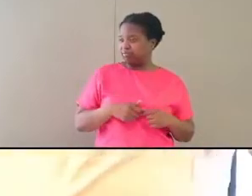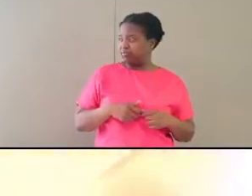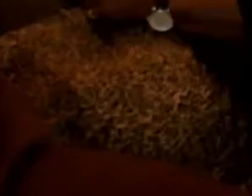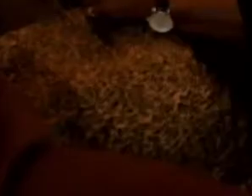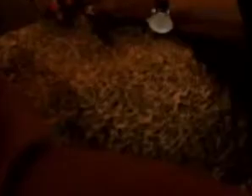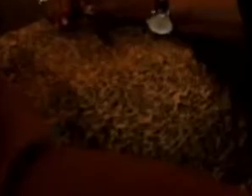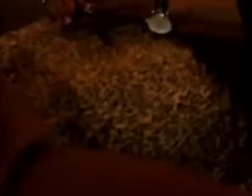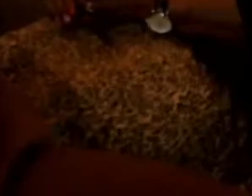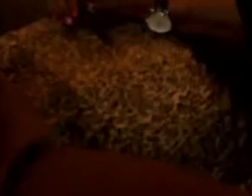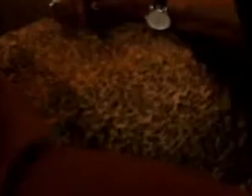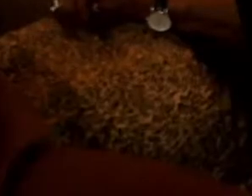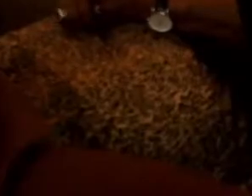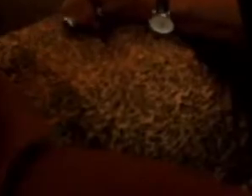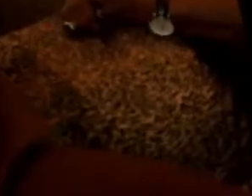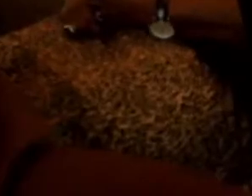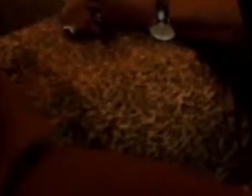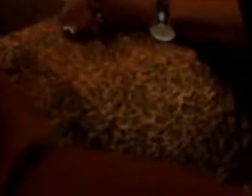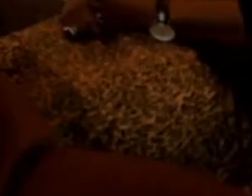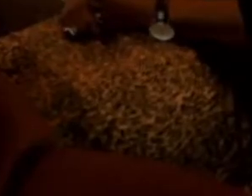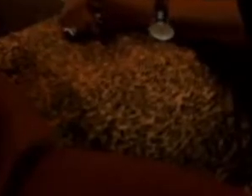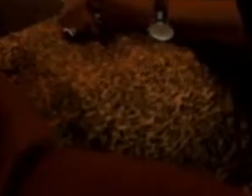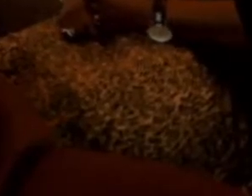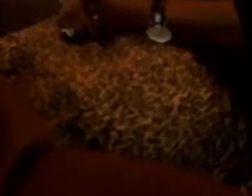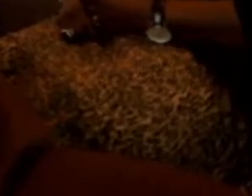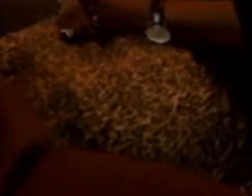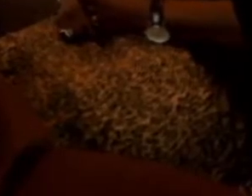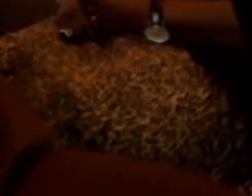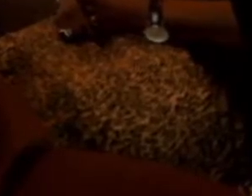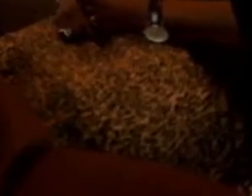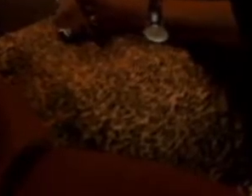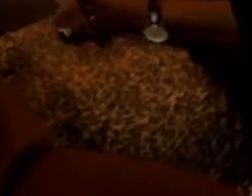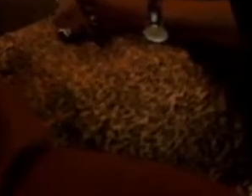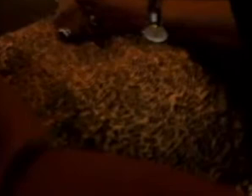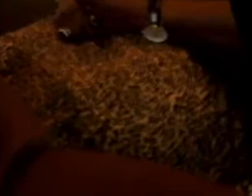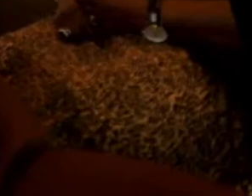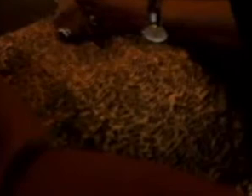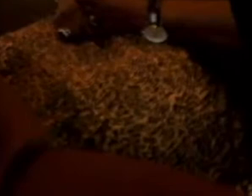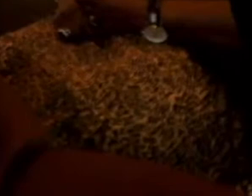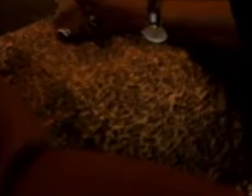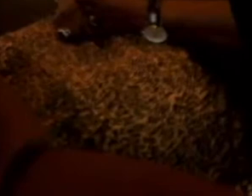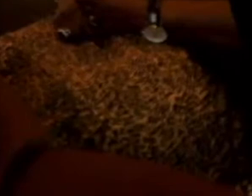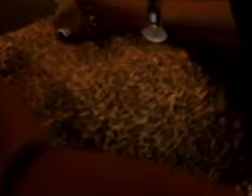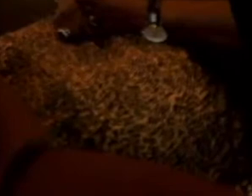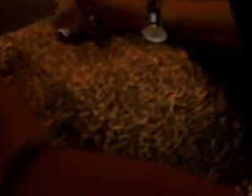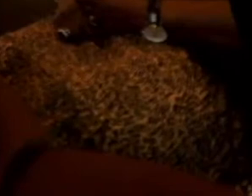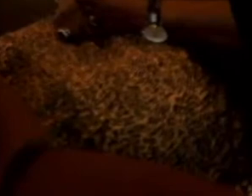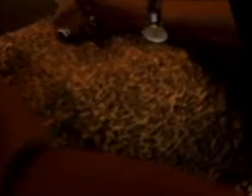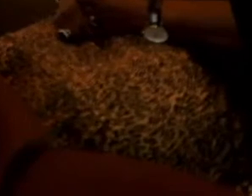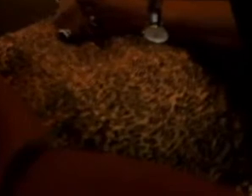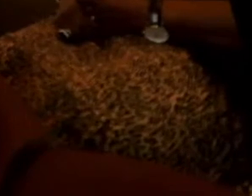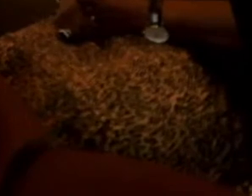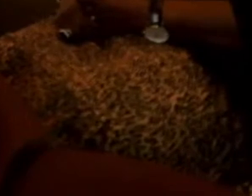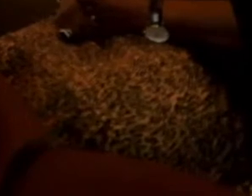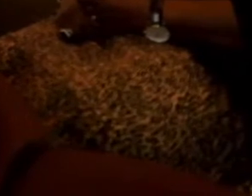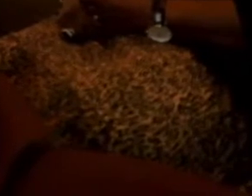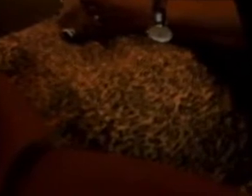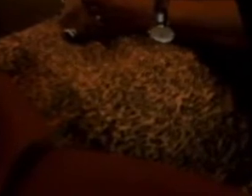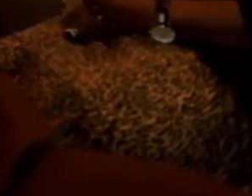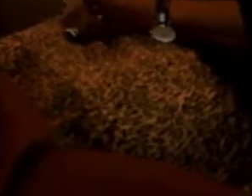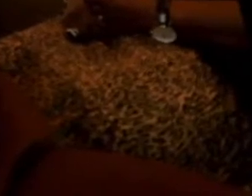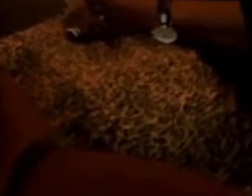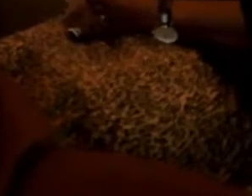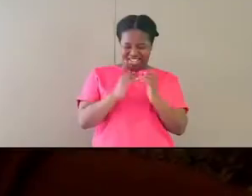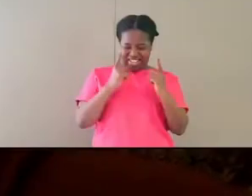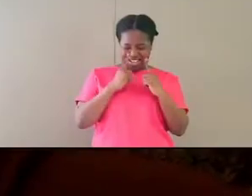And I'll be timing you to make sure that you don't go beyond a minute in asking your question. So if you want to add a preamble, etc., it must be within that minute.